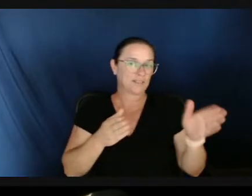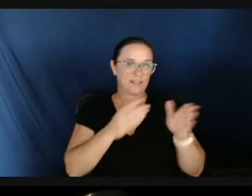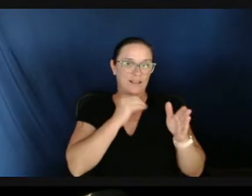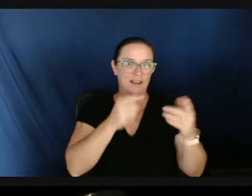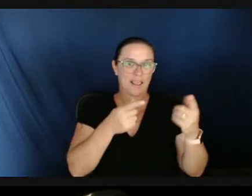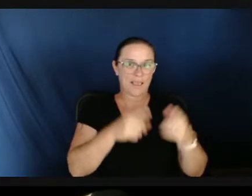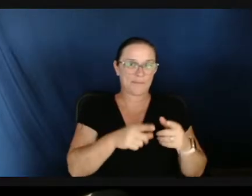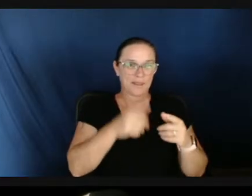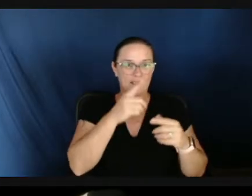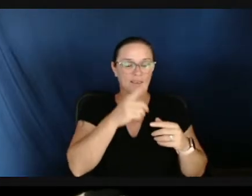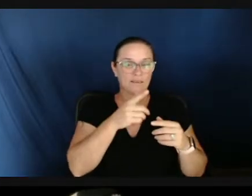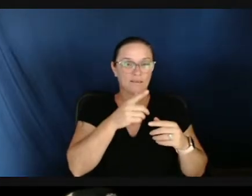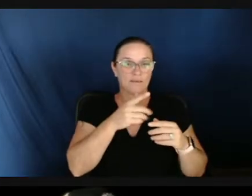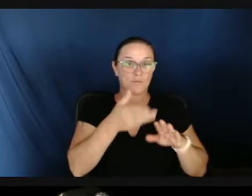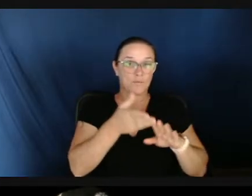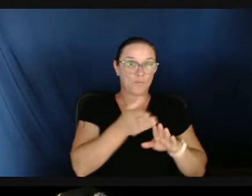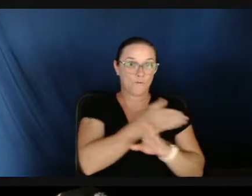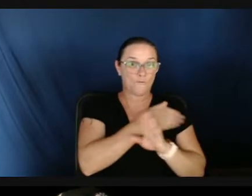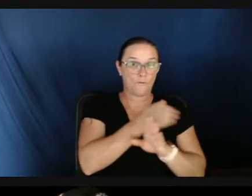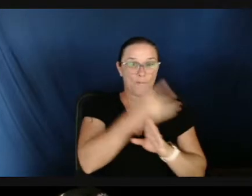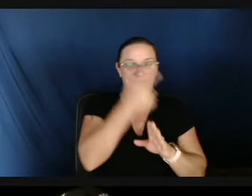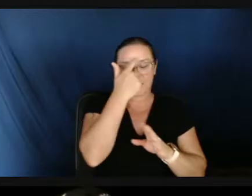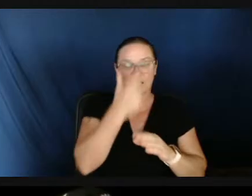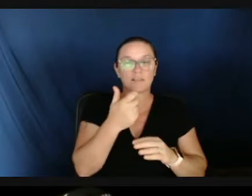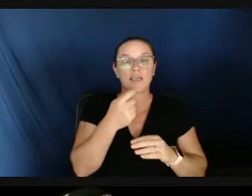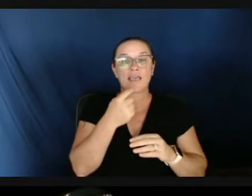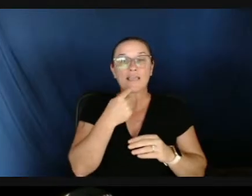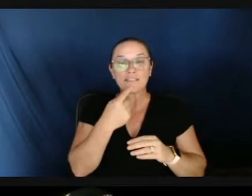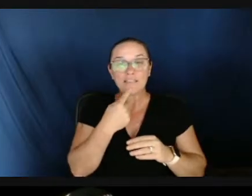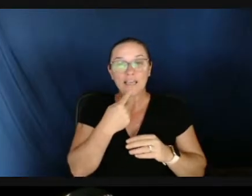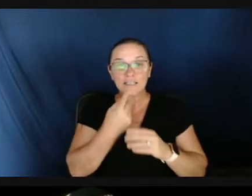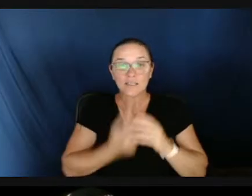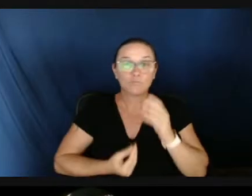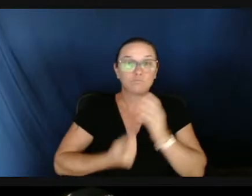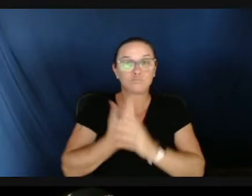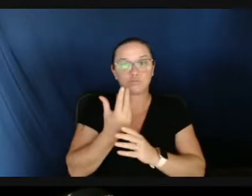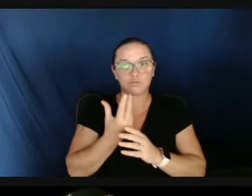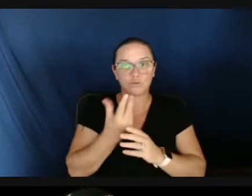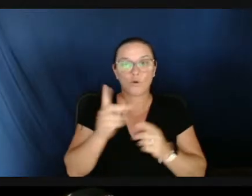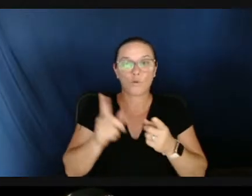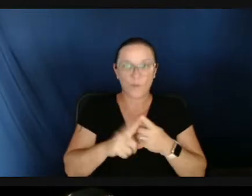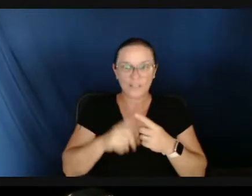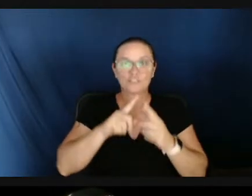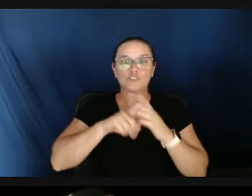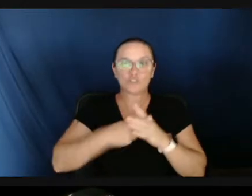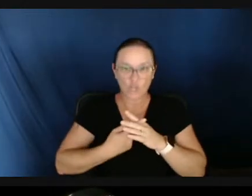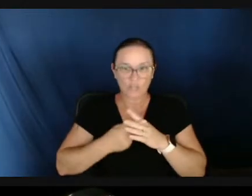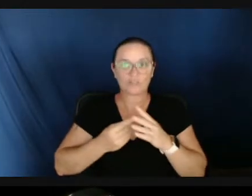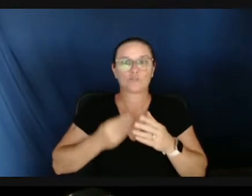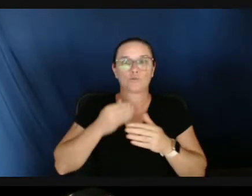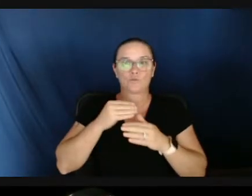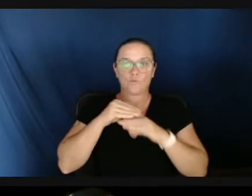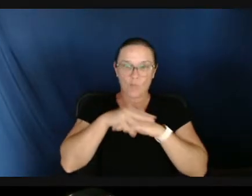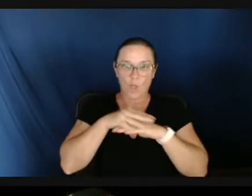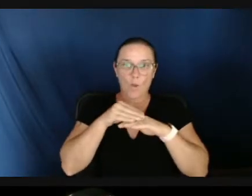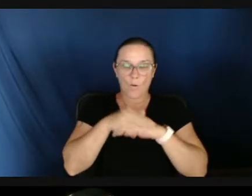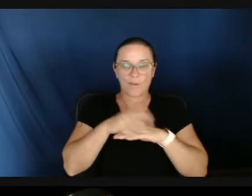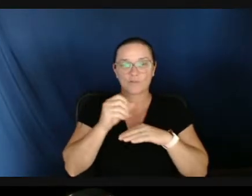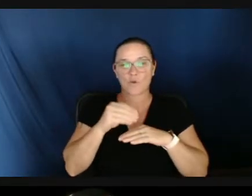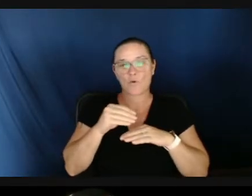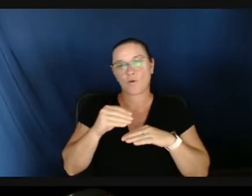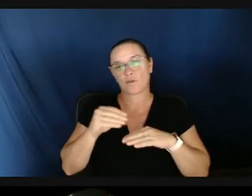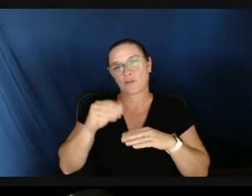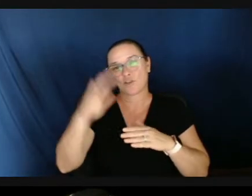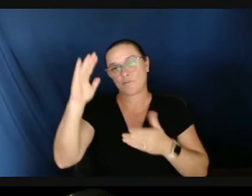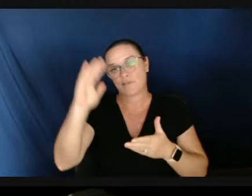had the first overflows. Right, and so depending on how you look at it, you could cut it a little differently, and this value can go down, but